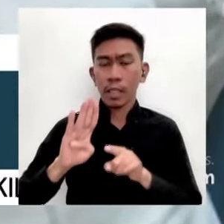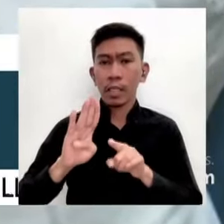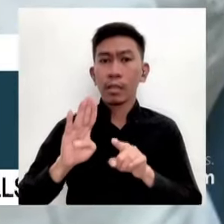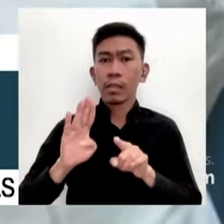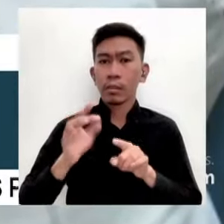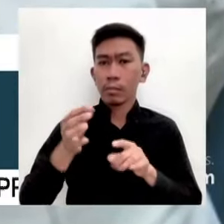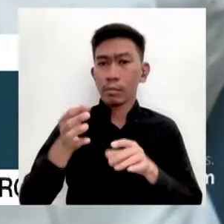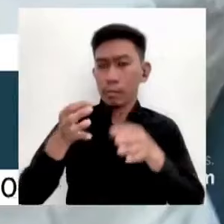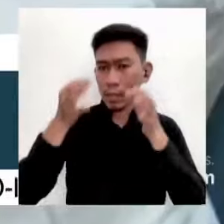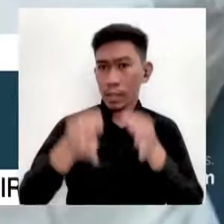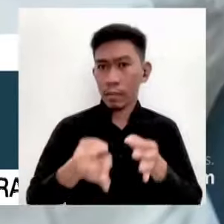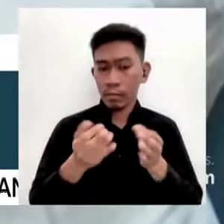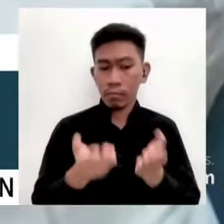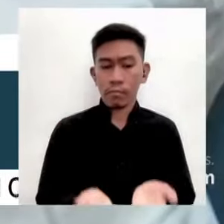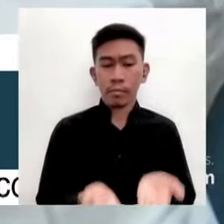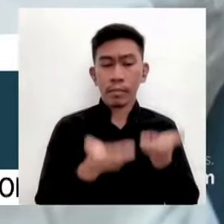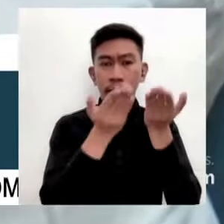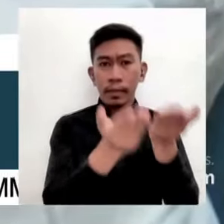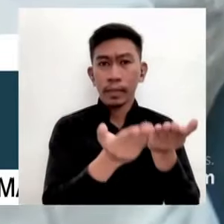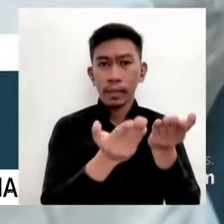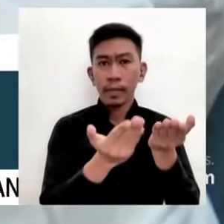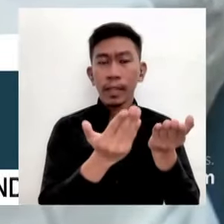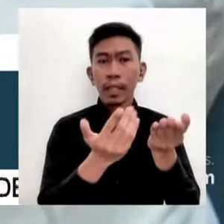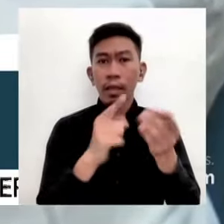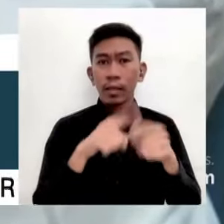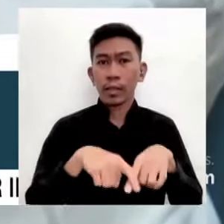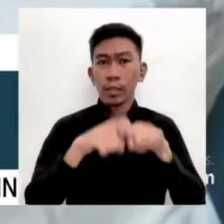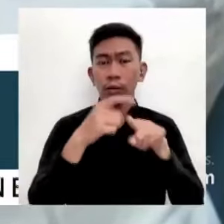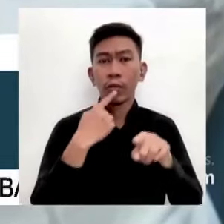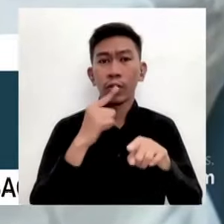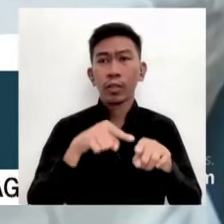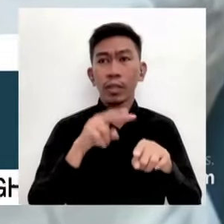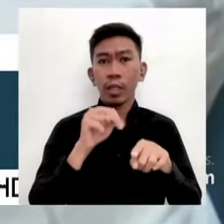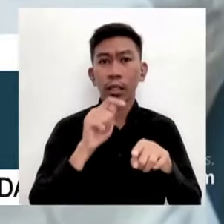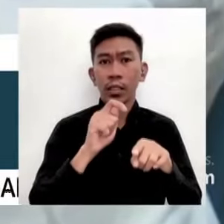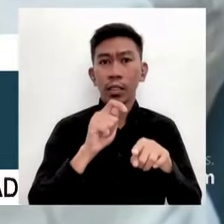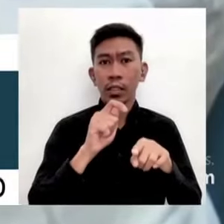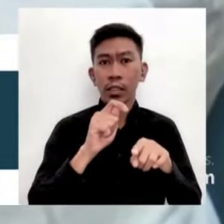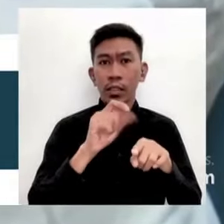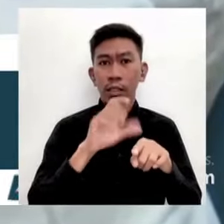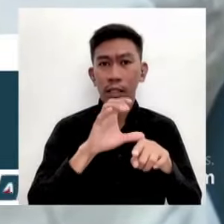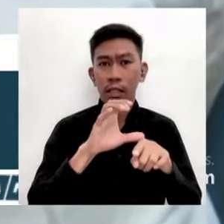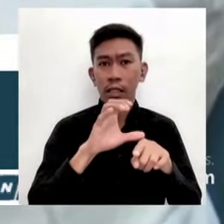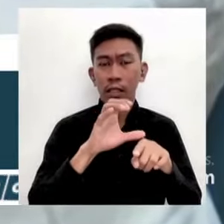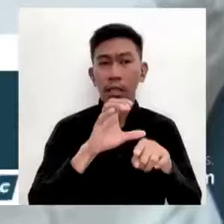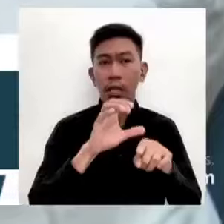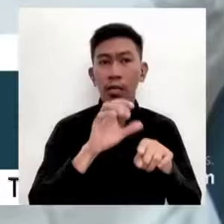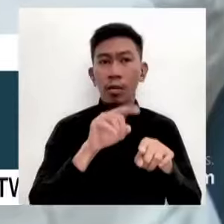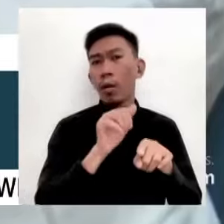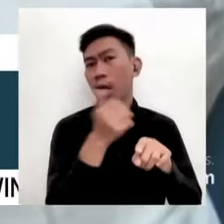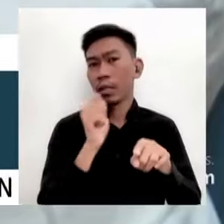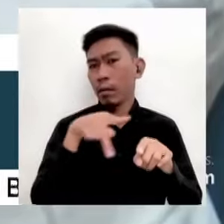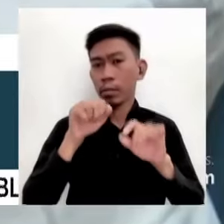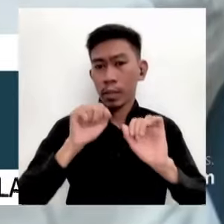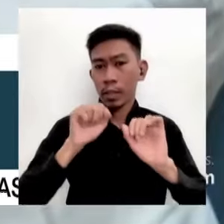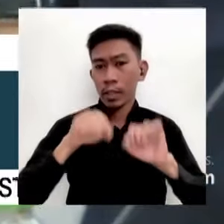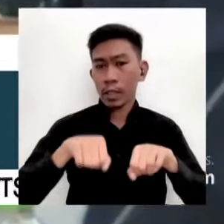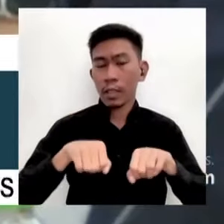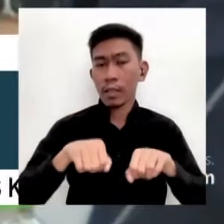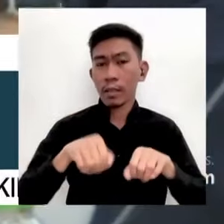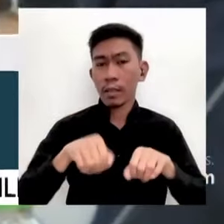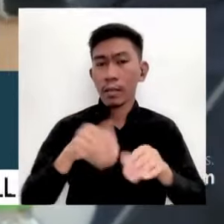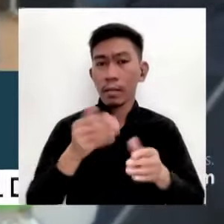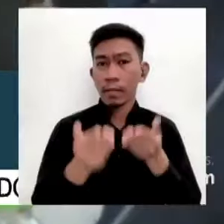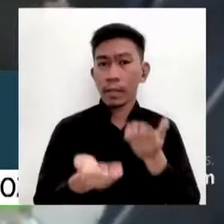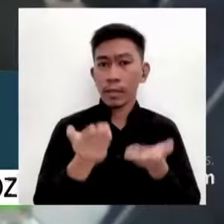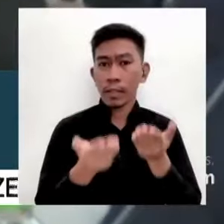NTC for suspension on other platforms, perhaps we can consider, the NTC can consider that. If